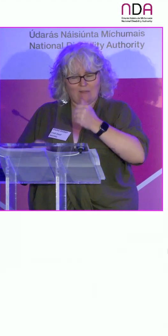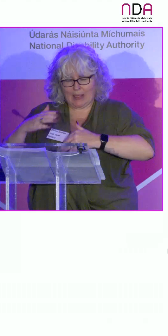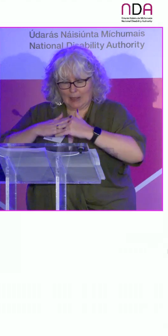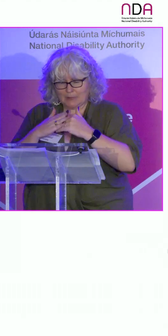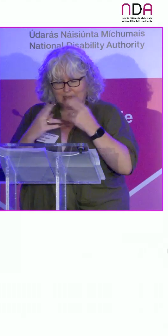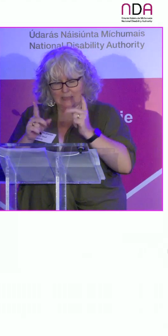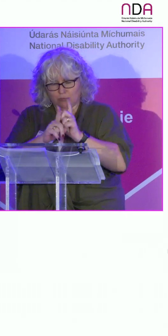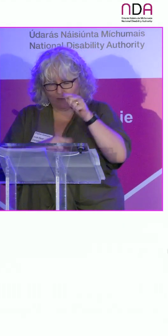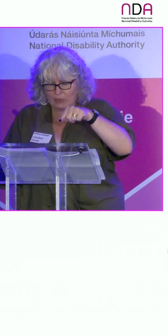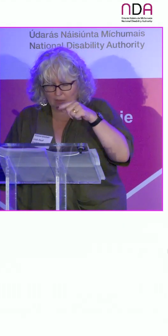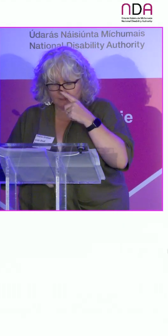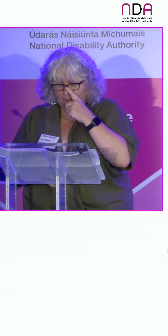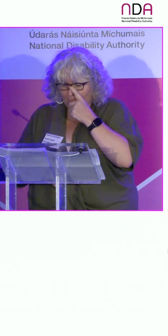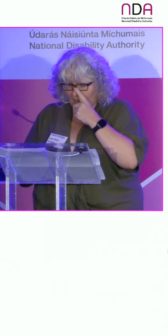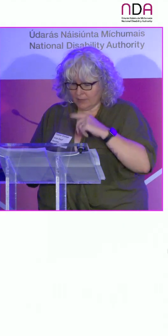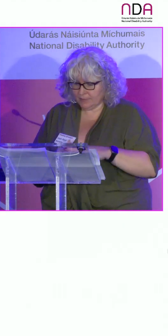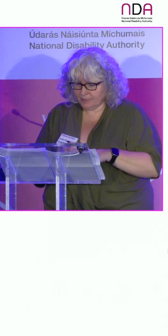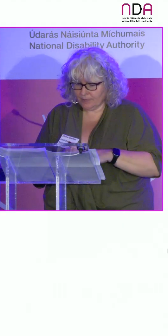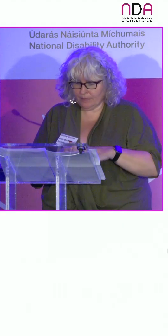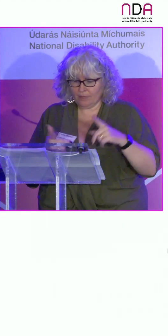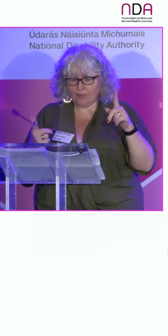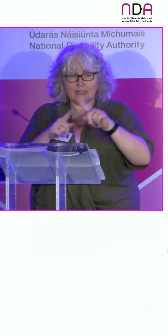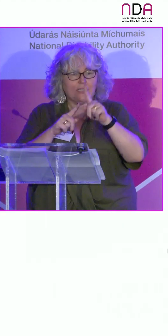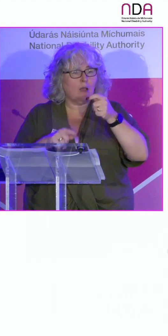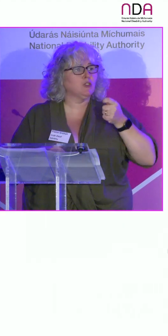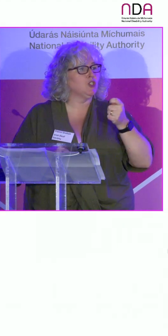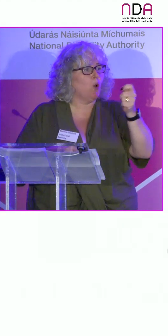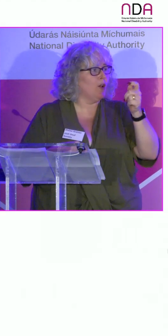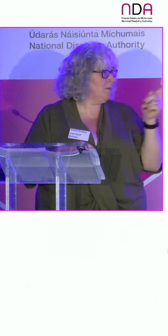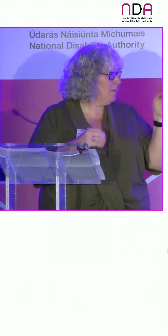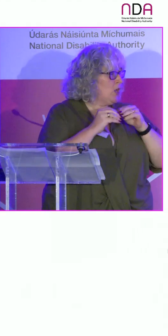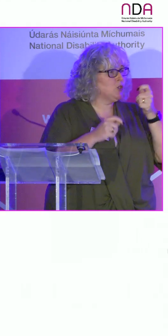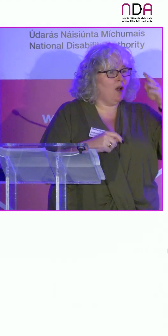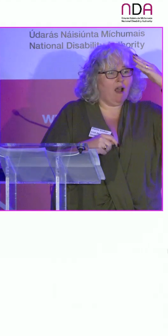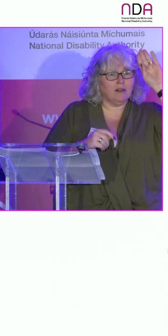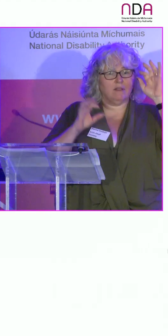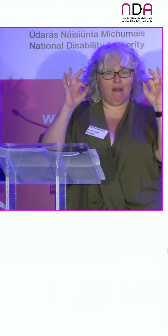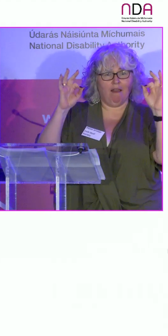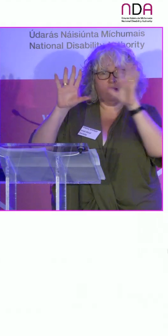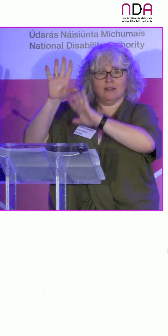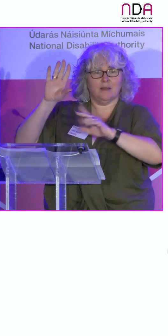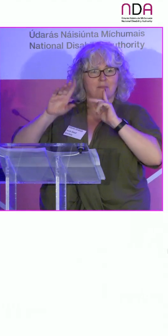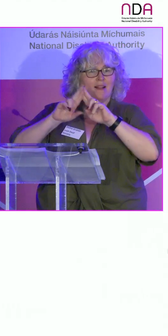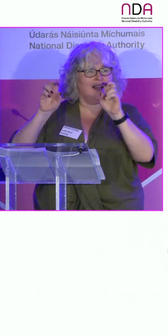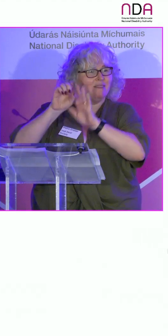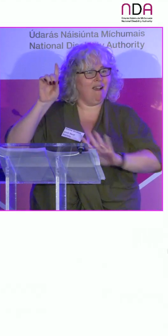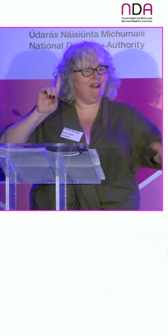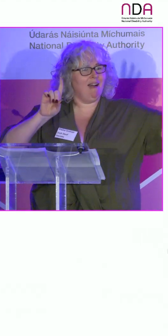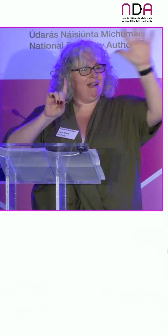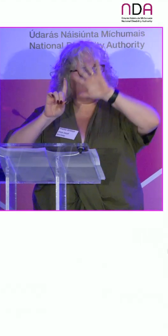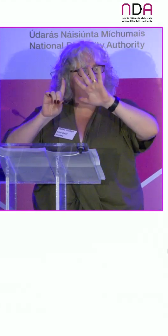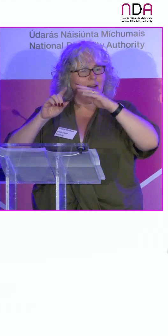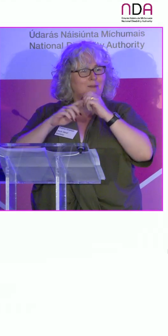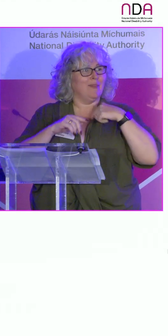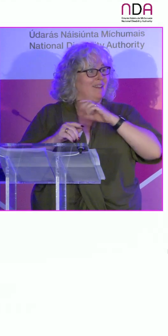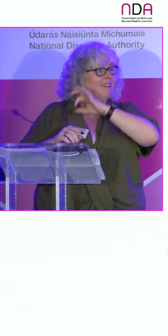there with subtitling on. So it's very limited access for us. talking about tourism and Tourism Ireland, but